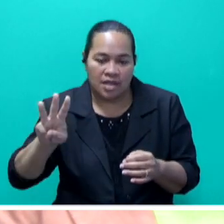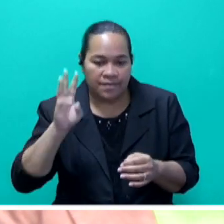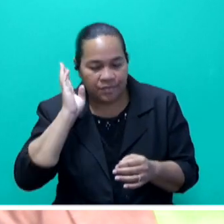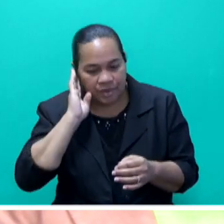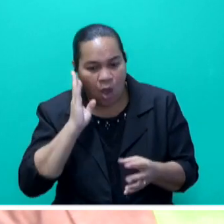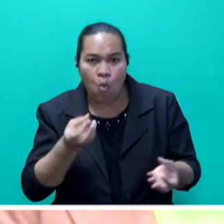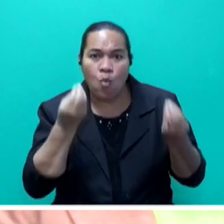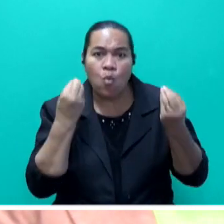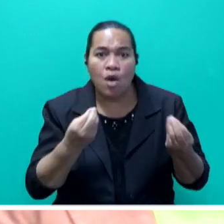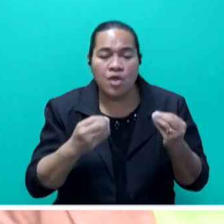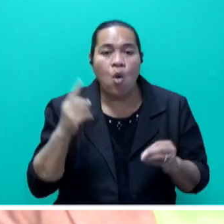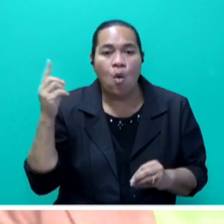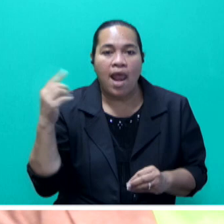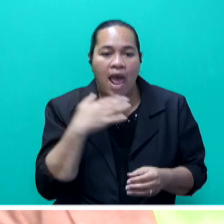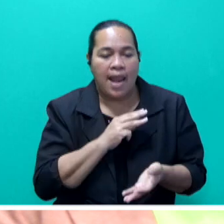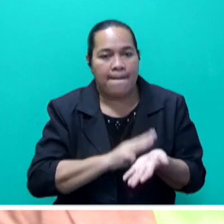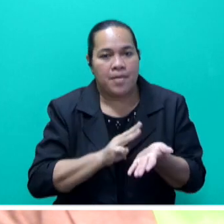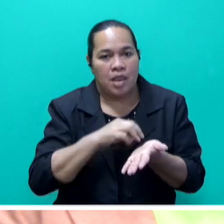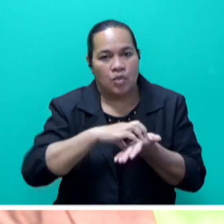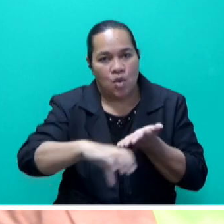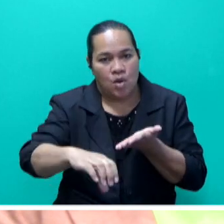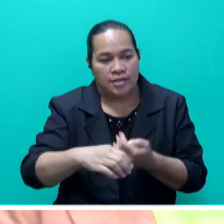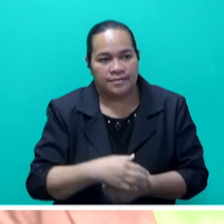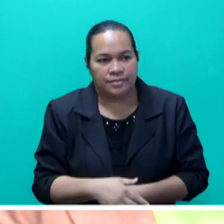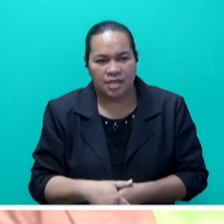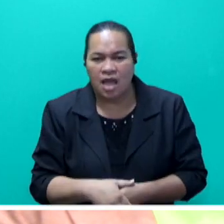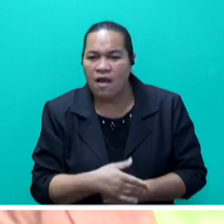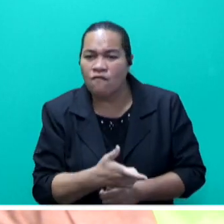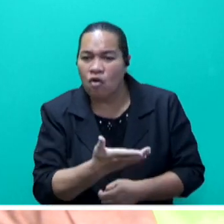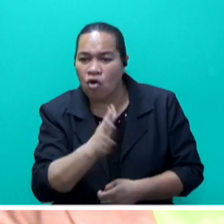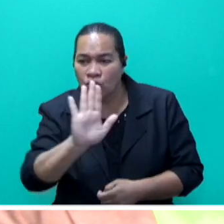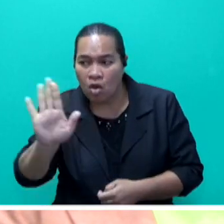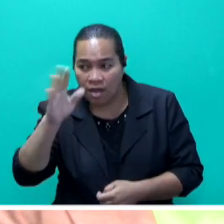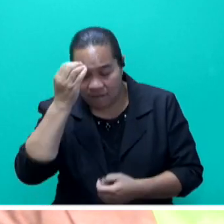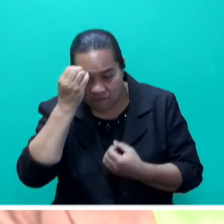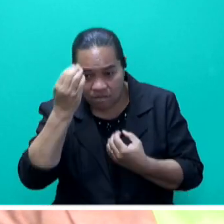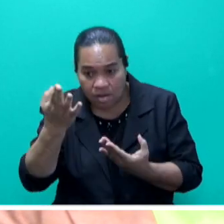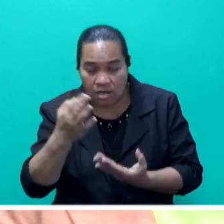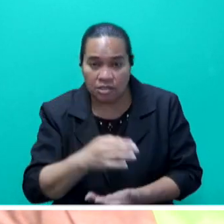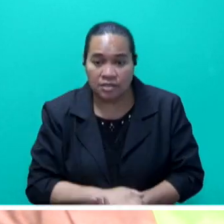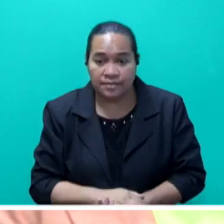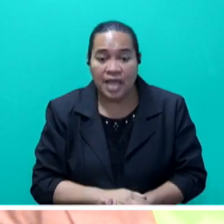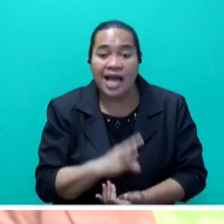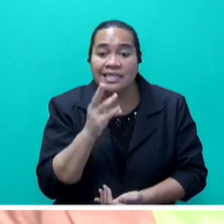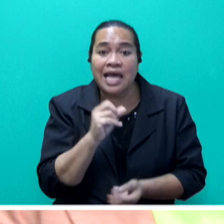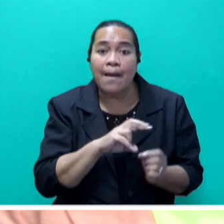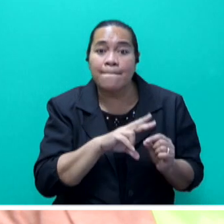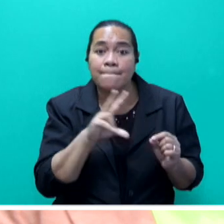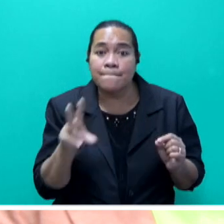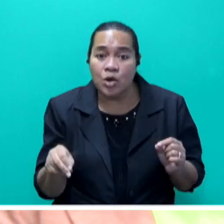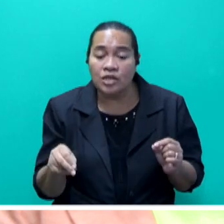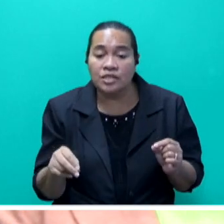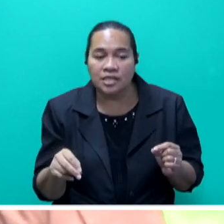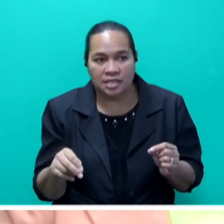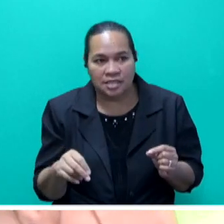more than $100 million. Just for the benefit of the members of Parliament, some of these bridges in